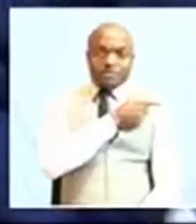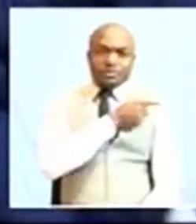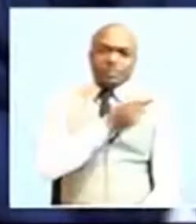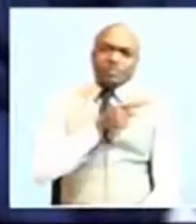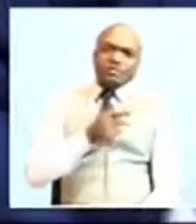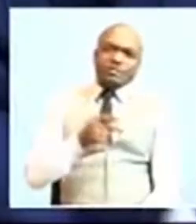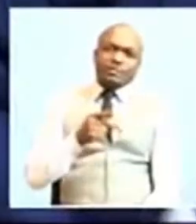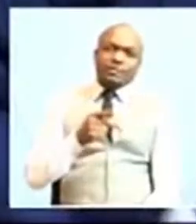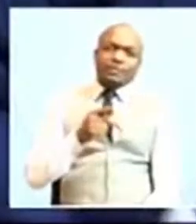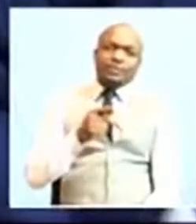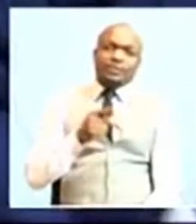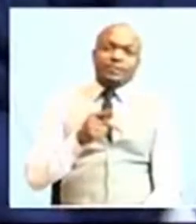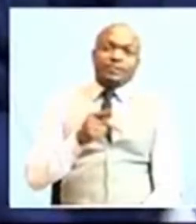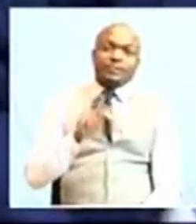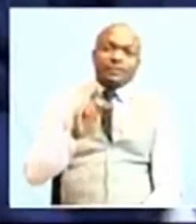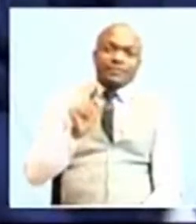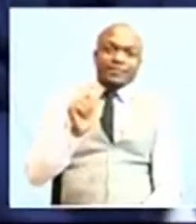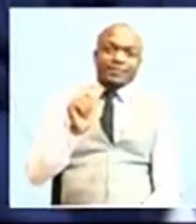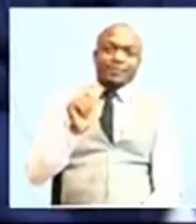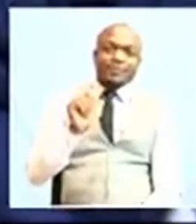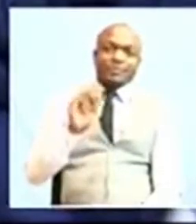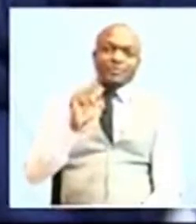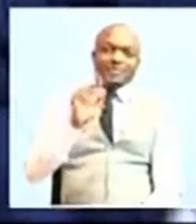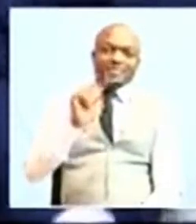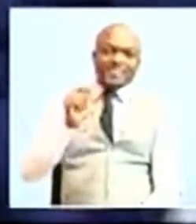Accountant. Yesan Kamtengo Piri.